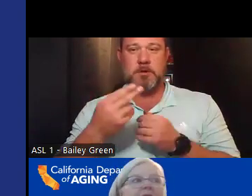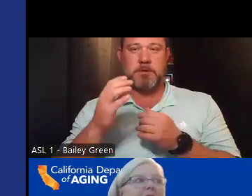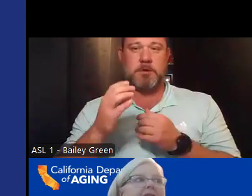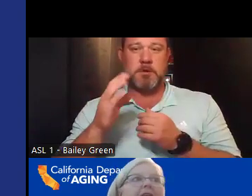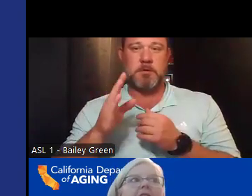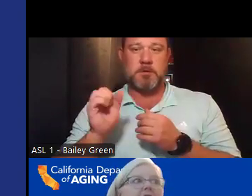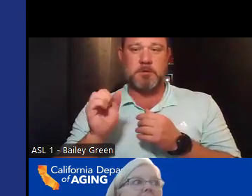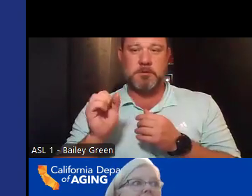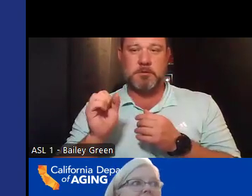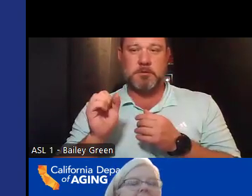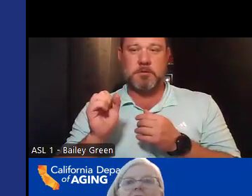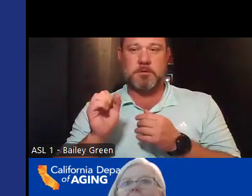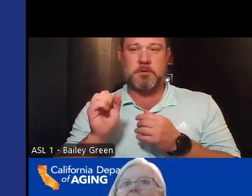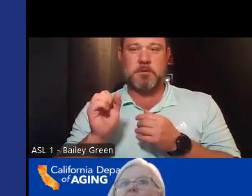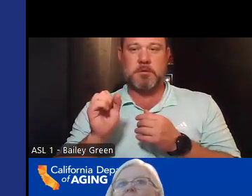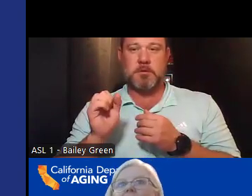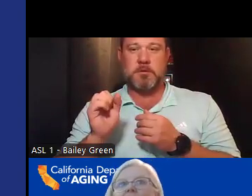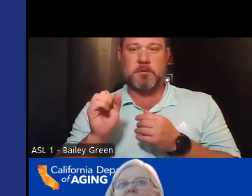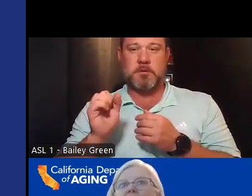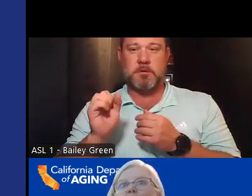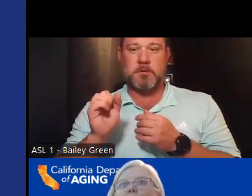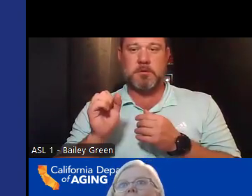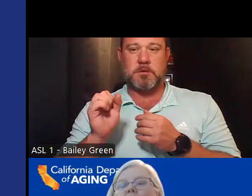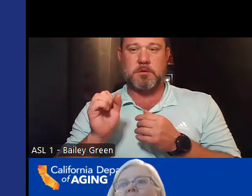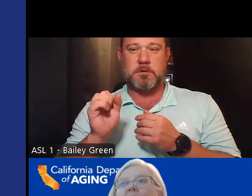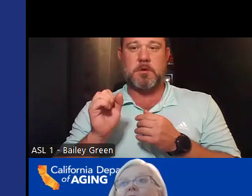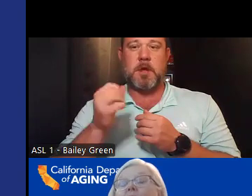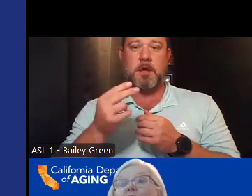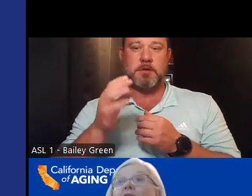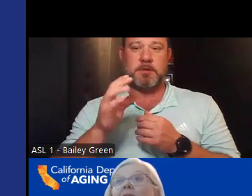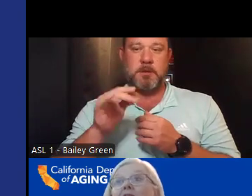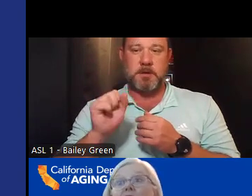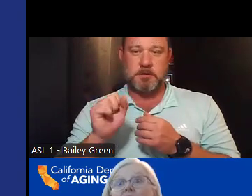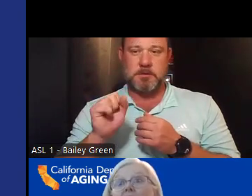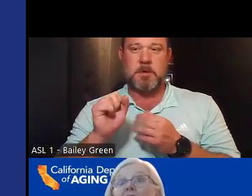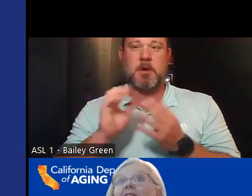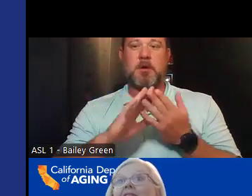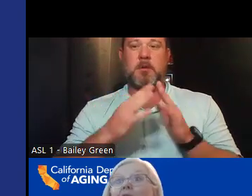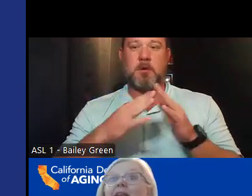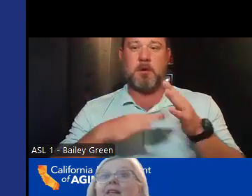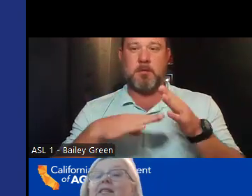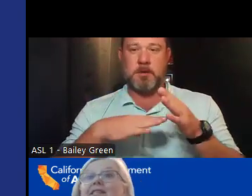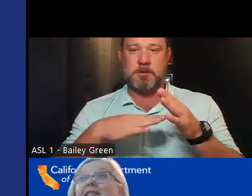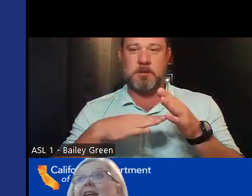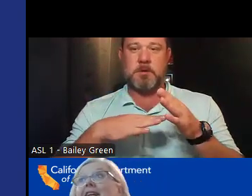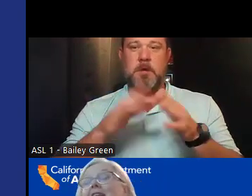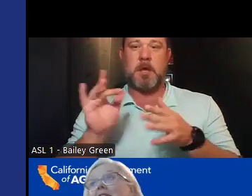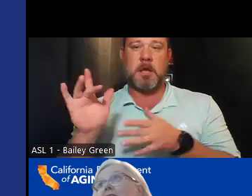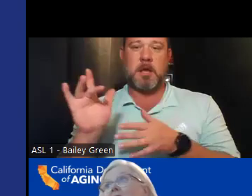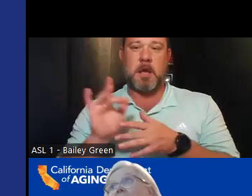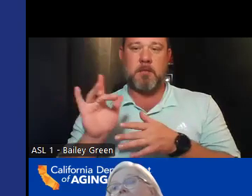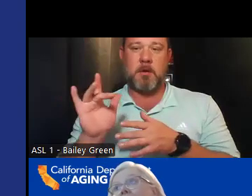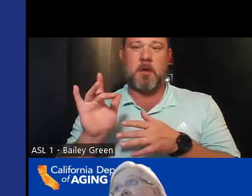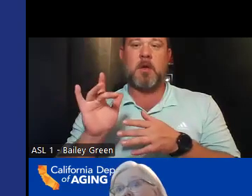HCBS. You'll be hearing that a lot today. HCBS Home and Community-Based Services Gap Analysis.